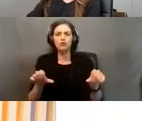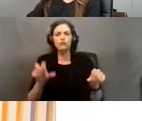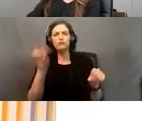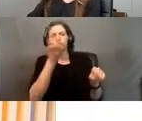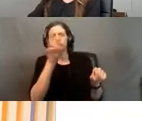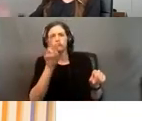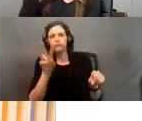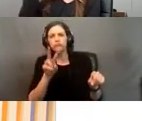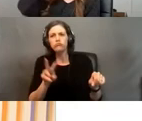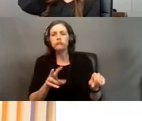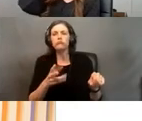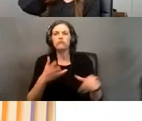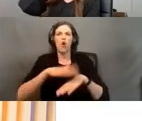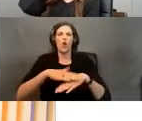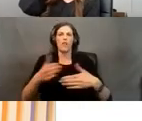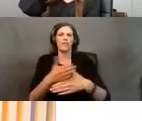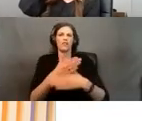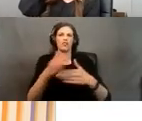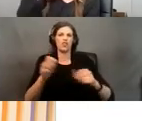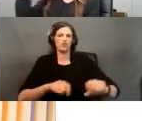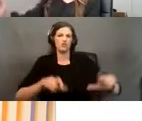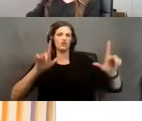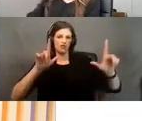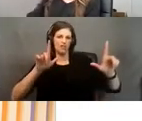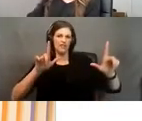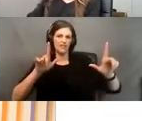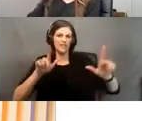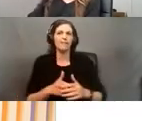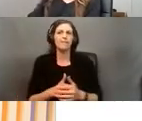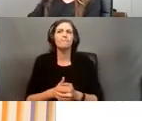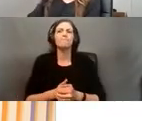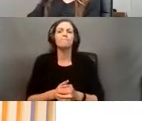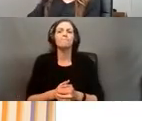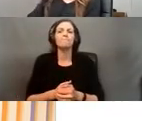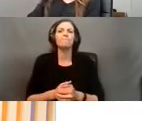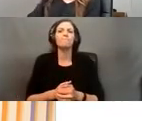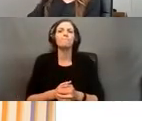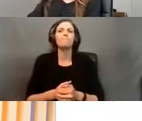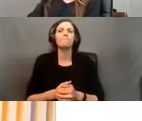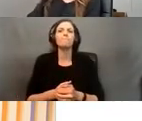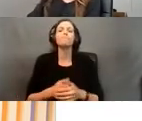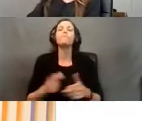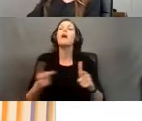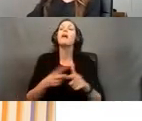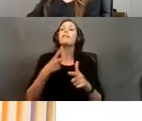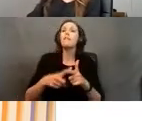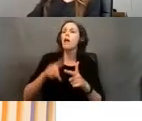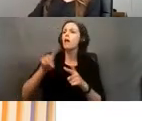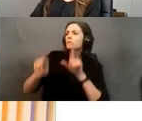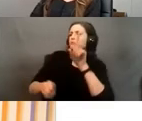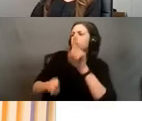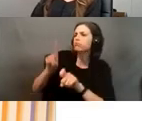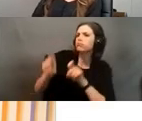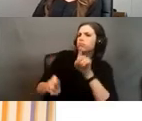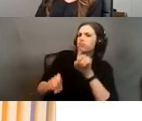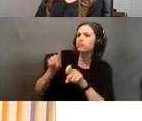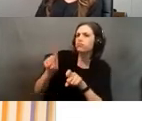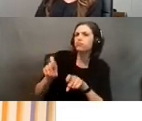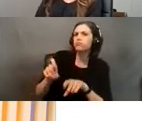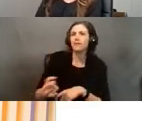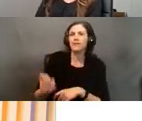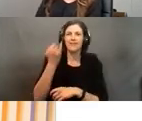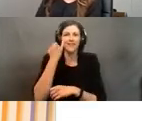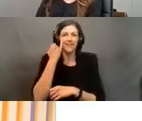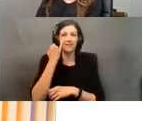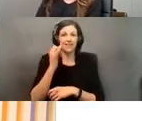essentially in the form, I think, ideally for that of an interactive presentation. And then you will ask questions. If six of you were there at